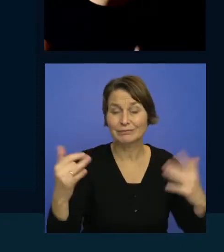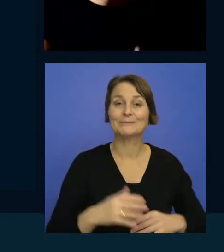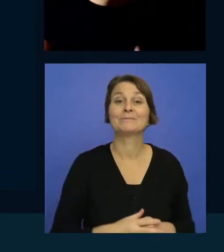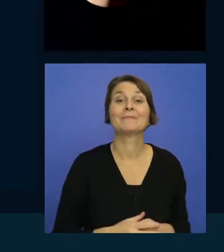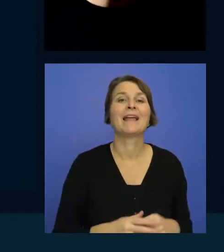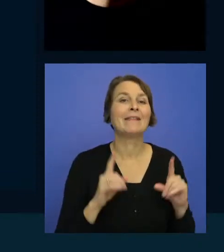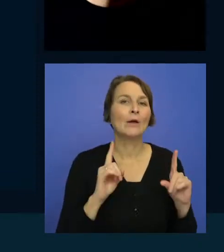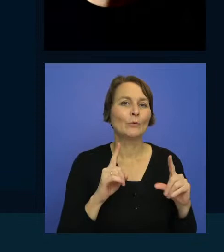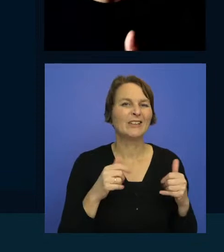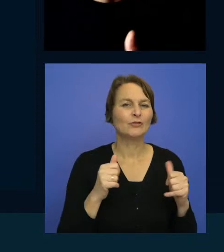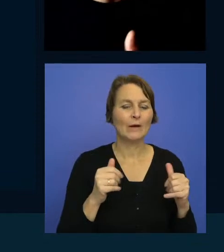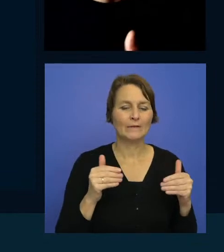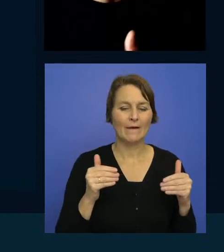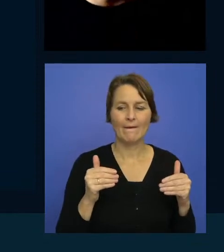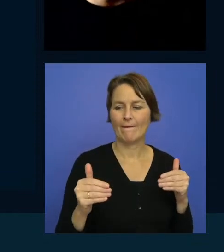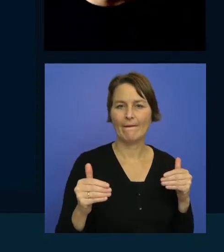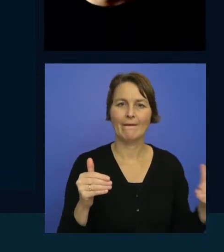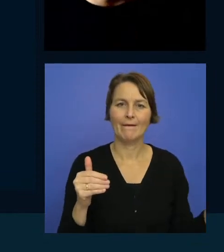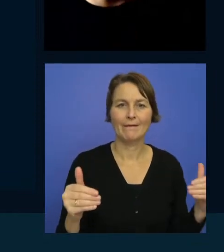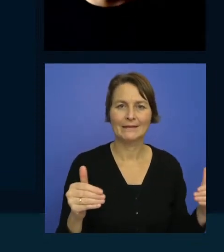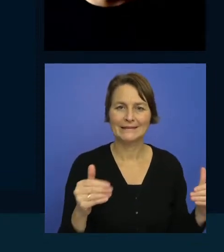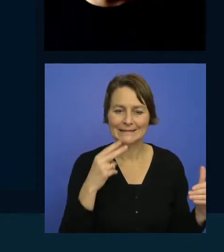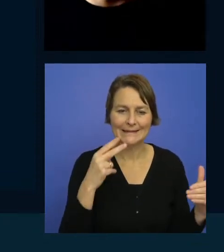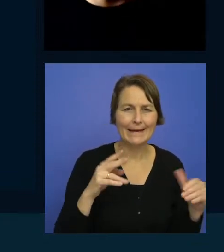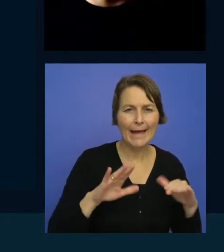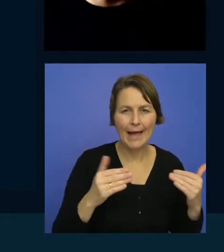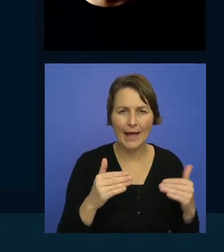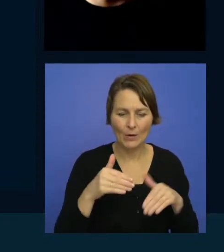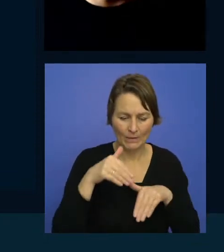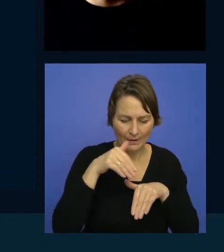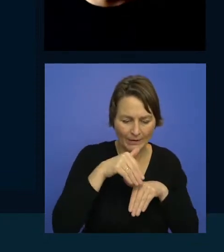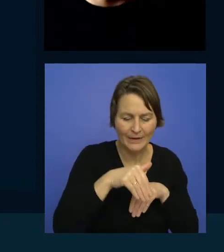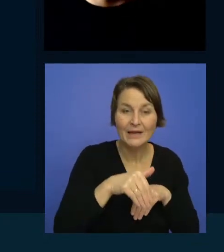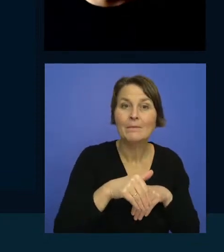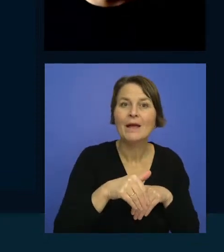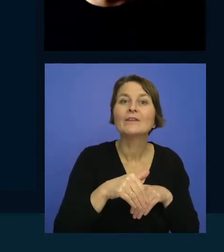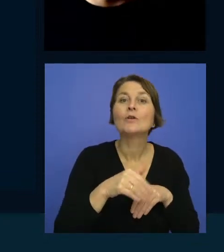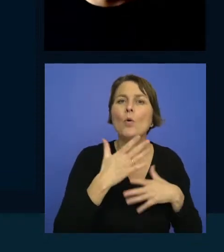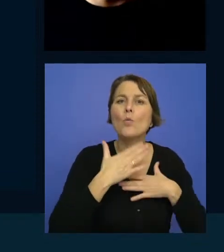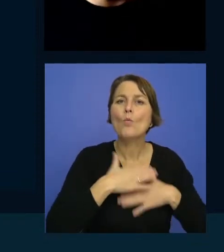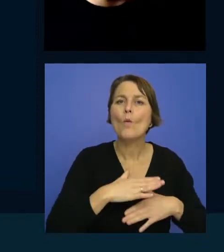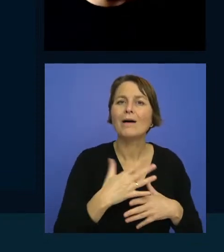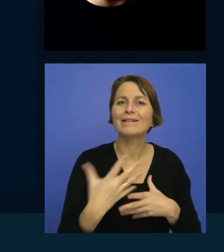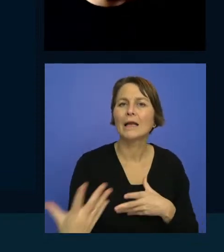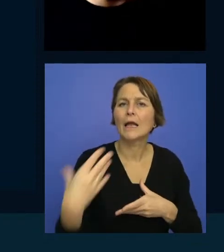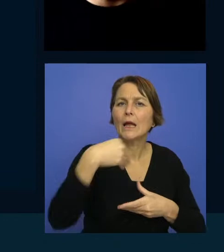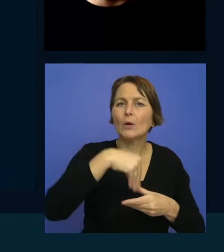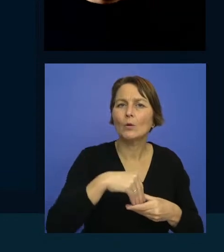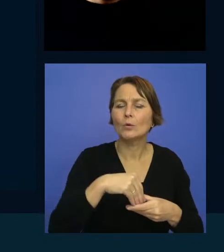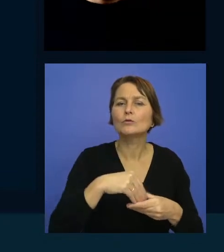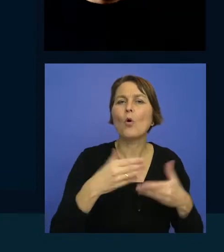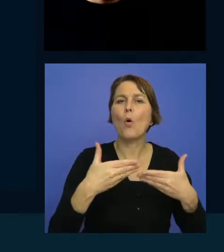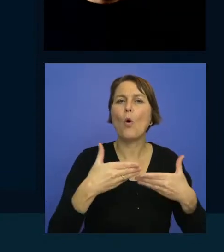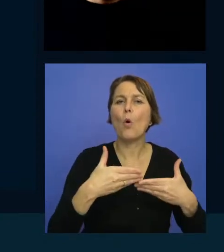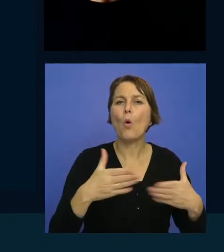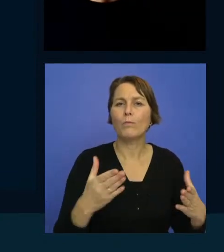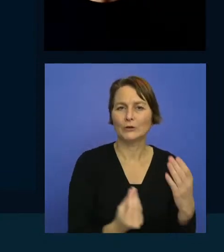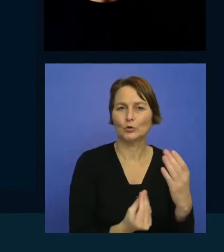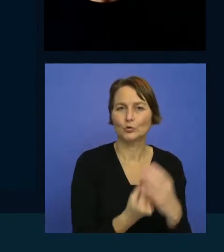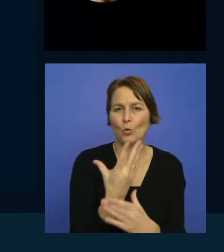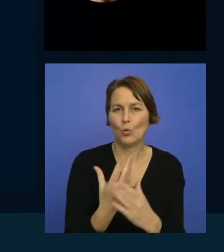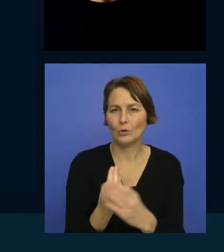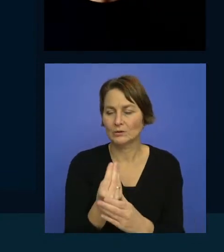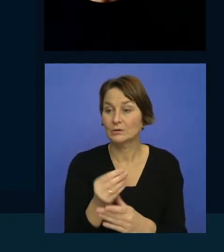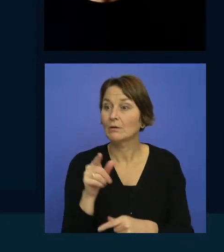of operational databases to include open source, right? Where one of the things we started seeing is,